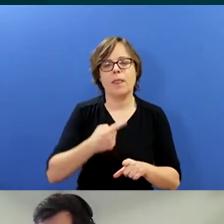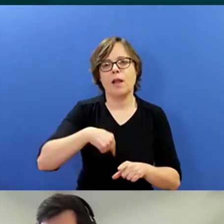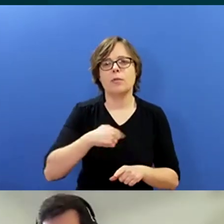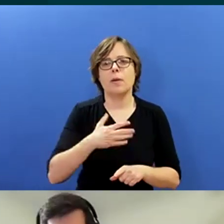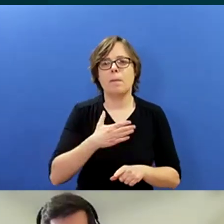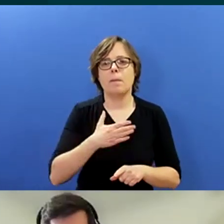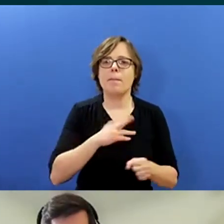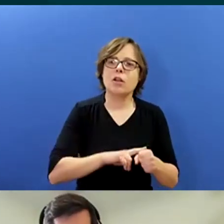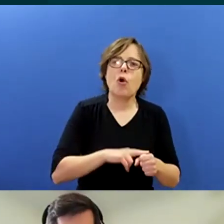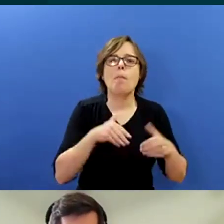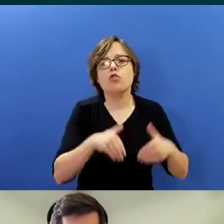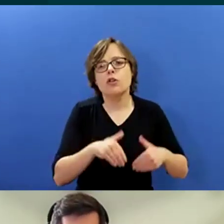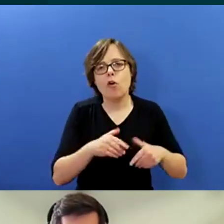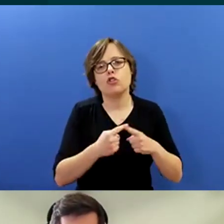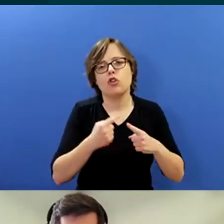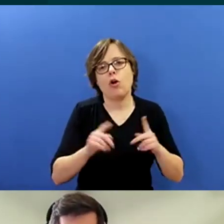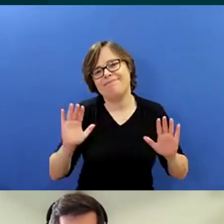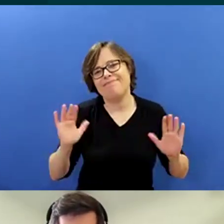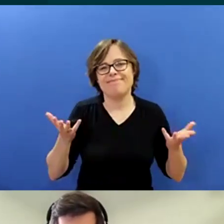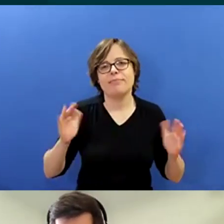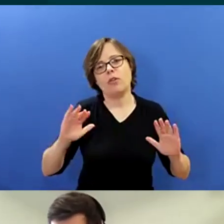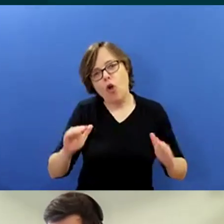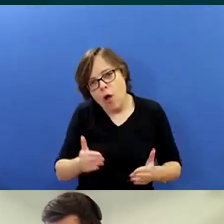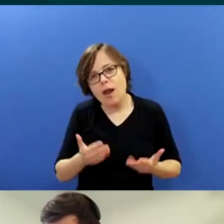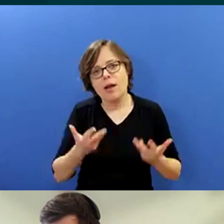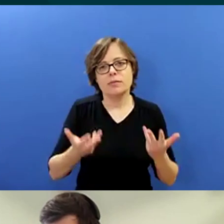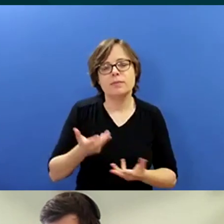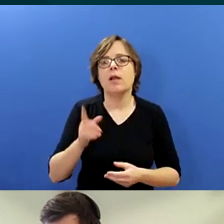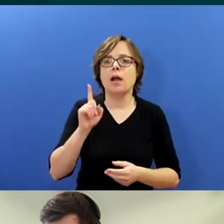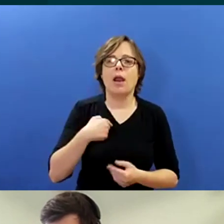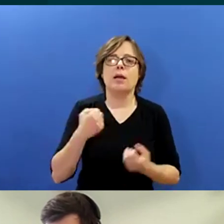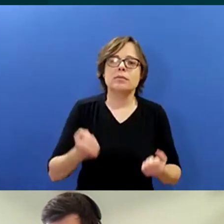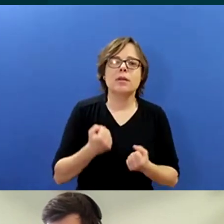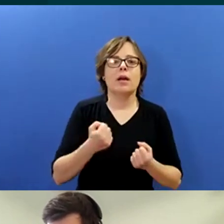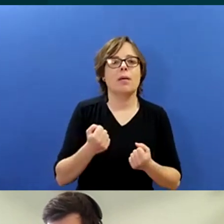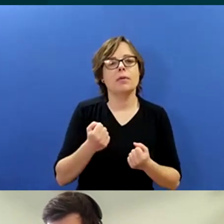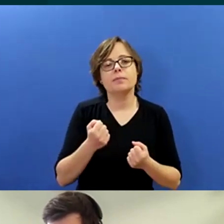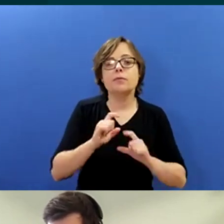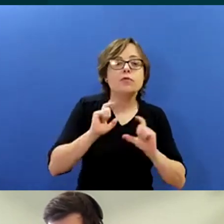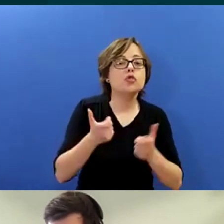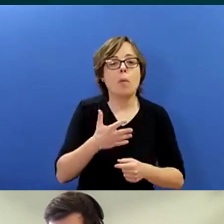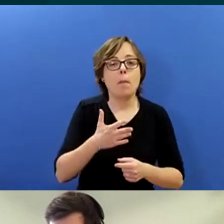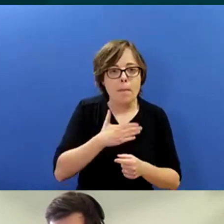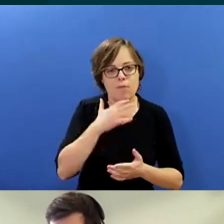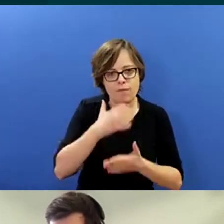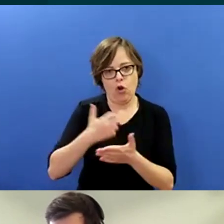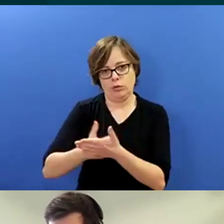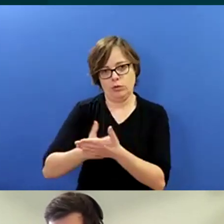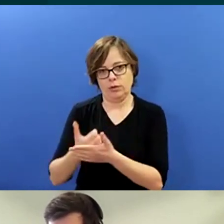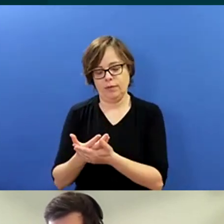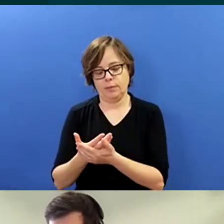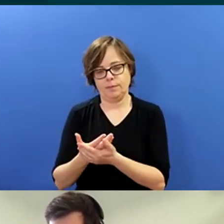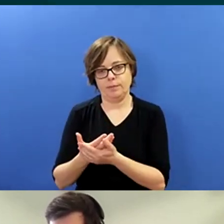resources is to try to activate all the channels we have using the city, the official